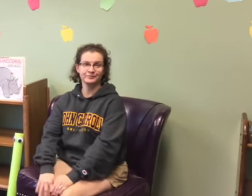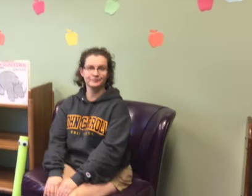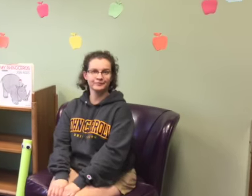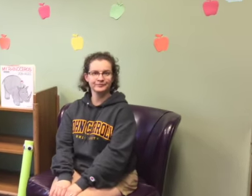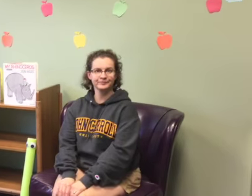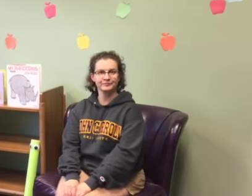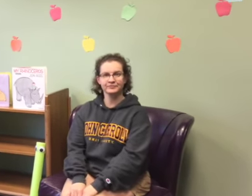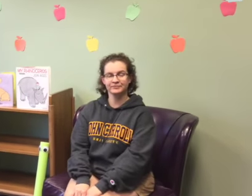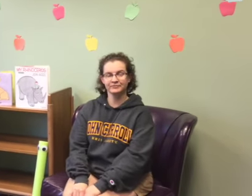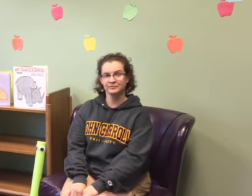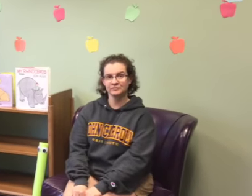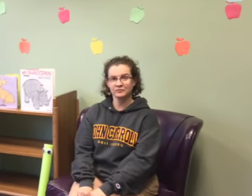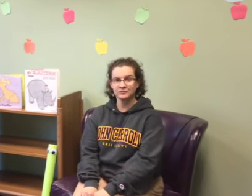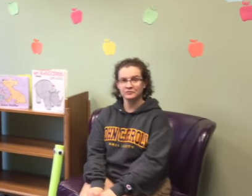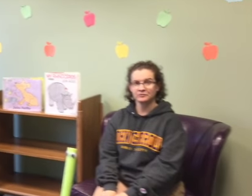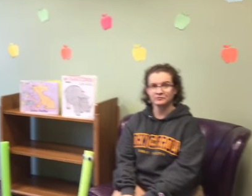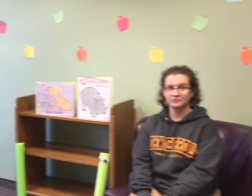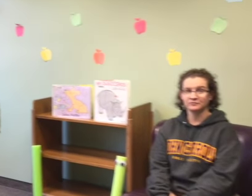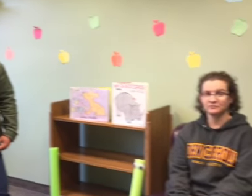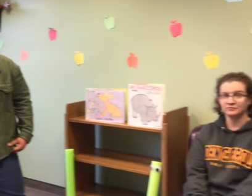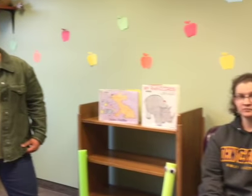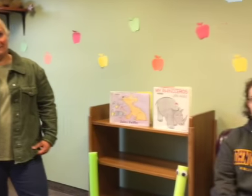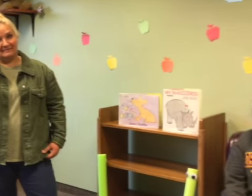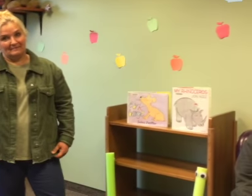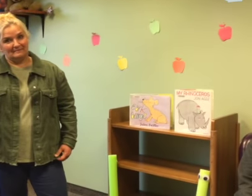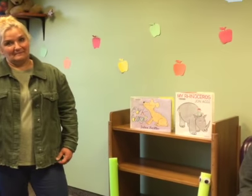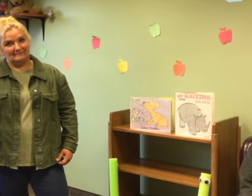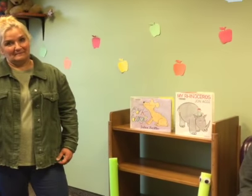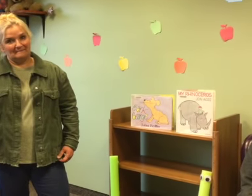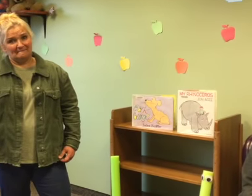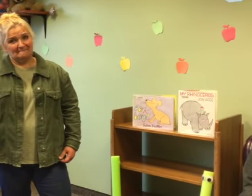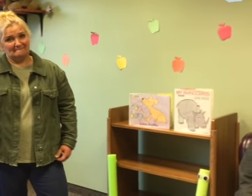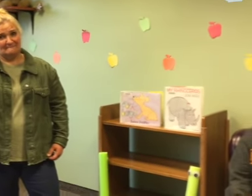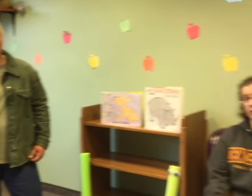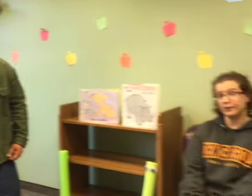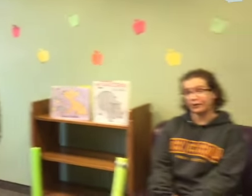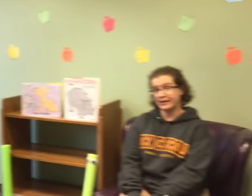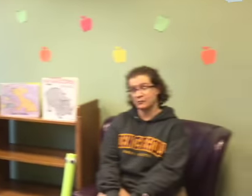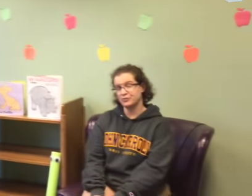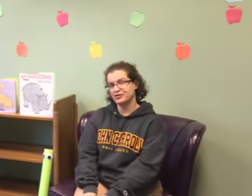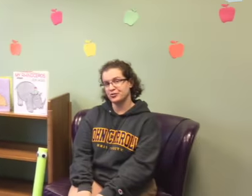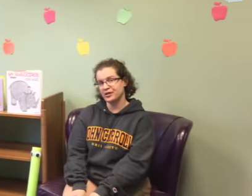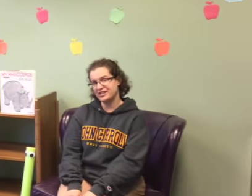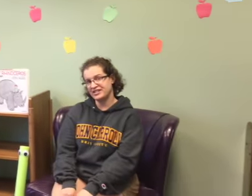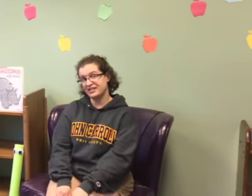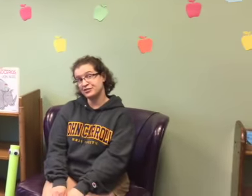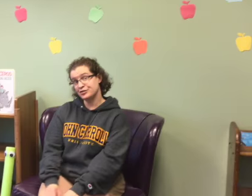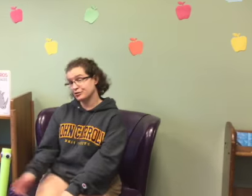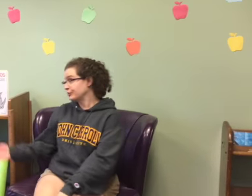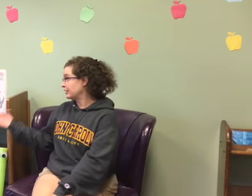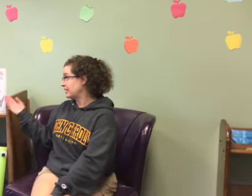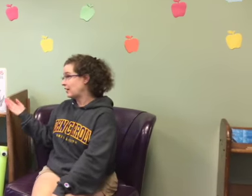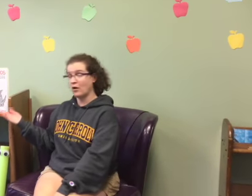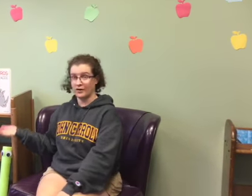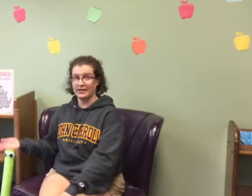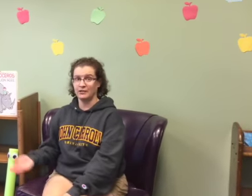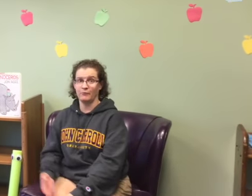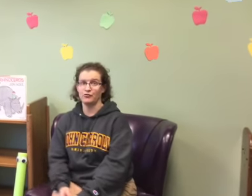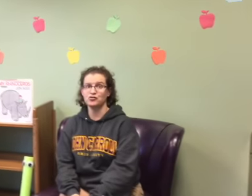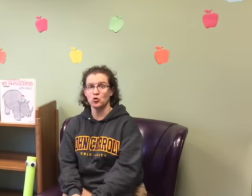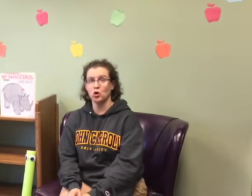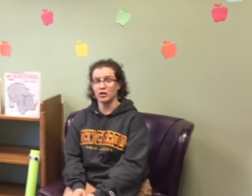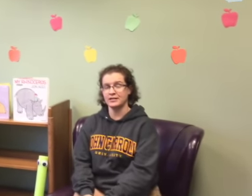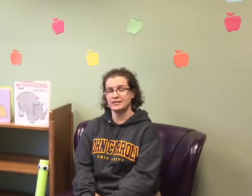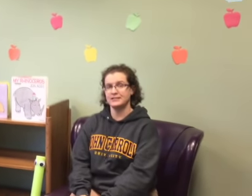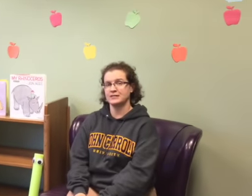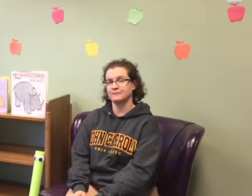of true animal stories. Kinda. Well, they were animal stories, and it's true that they are animal